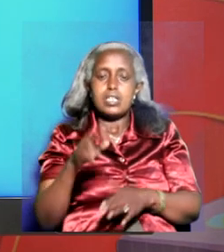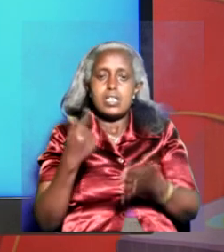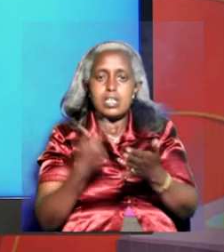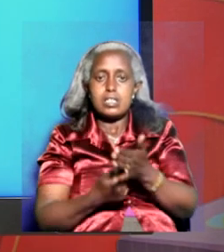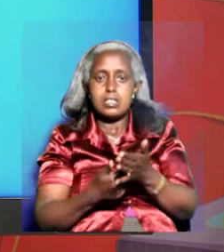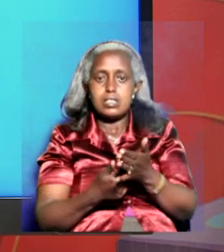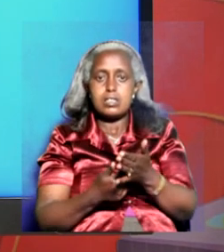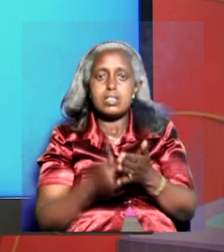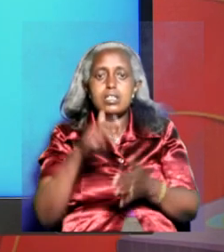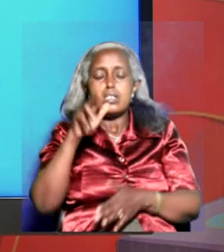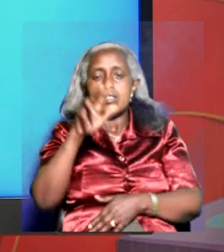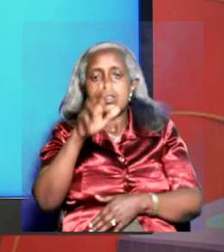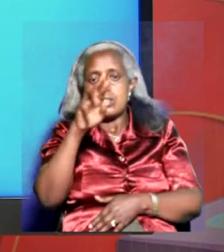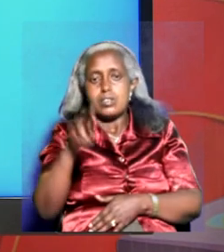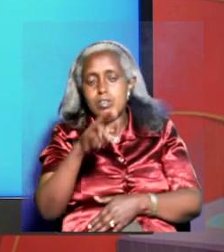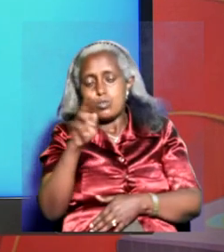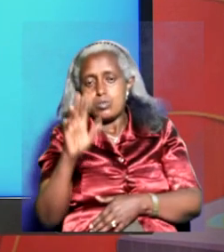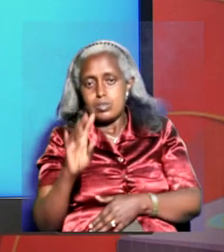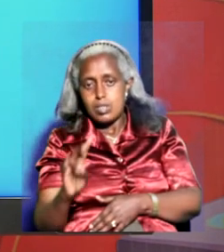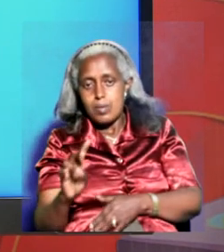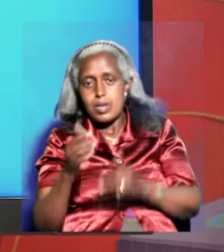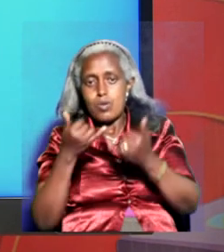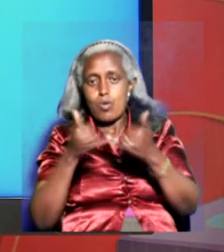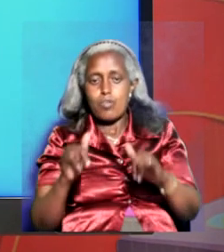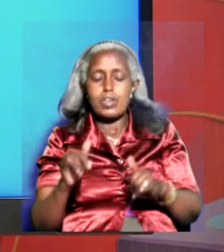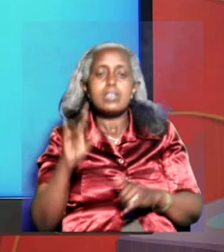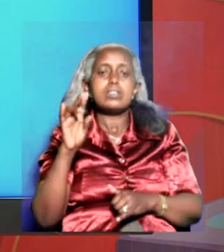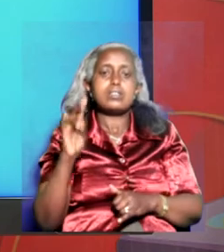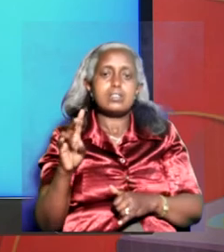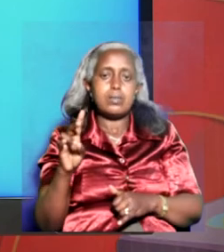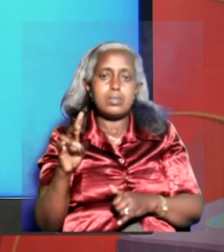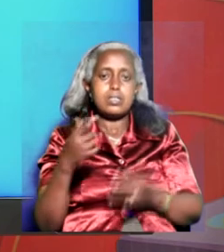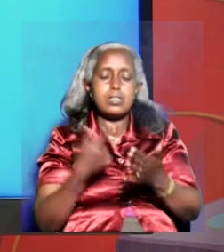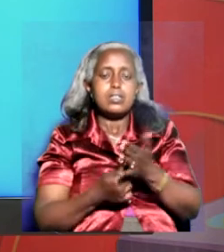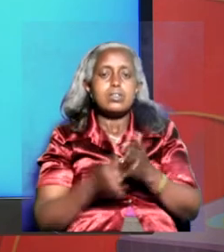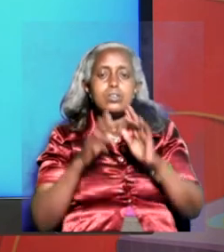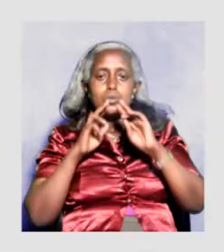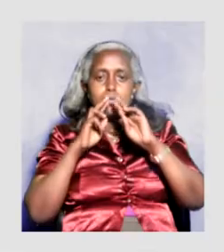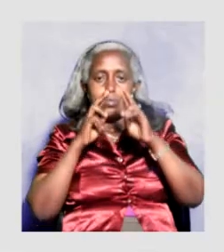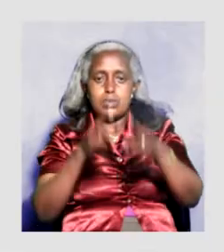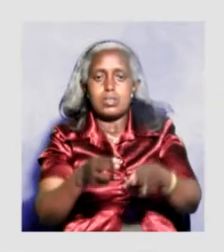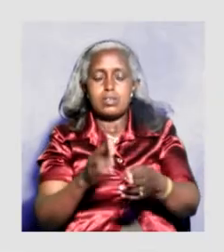you get 3 root 7 over 7. So this will be the answer.